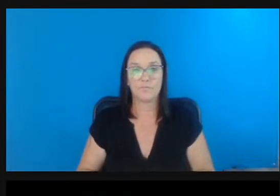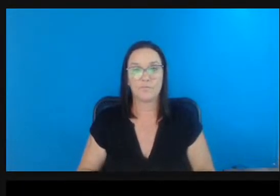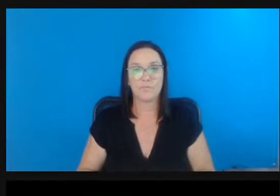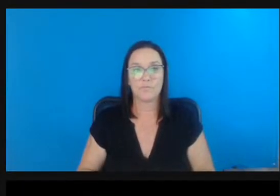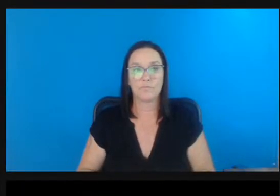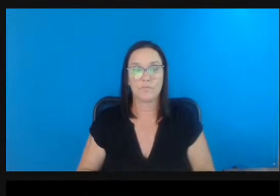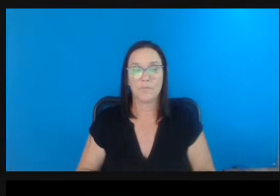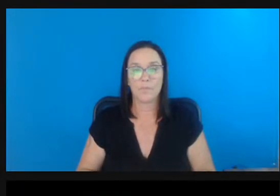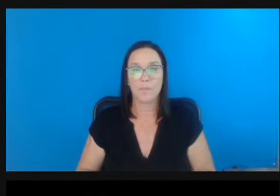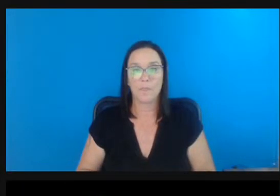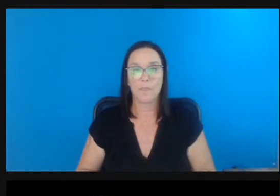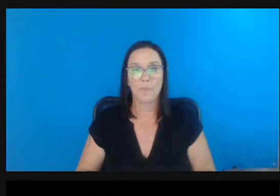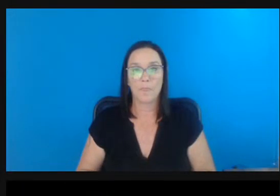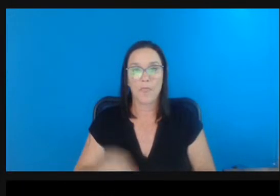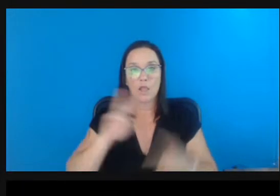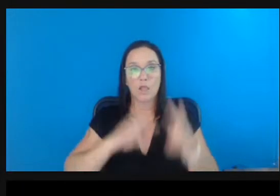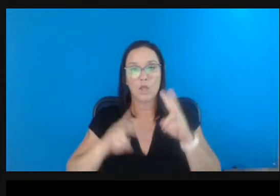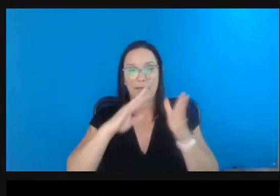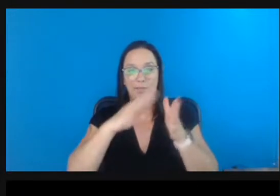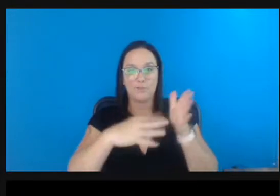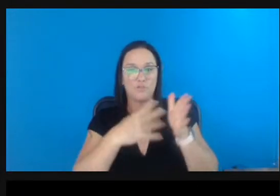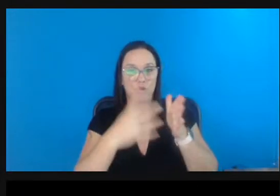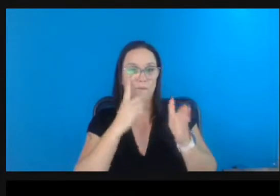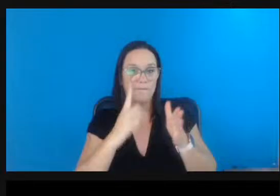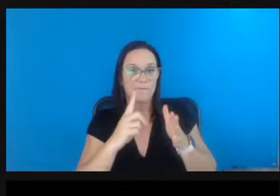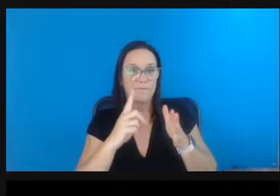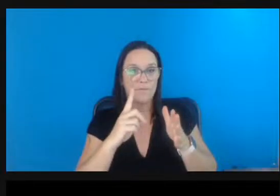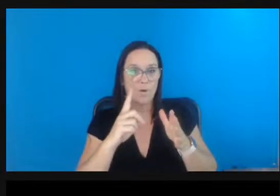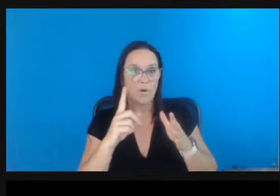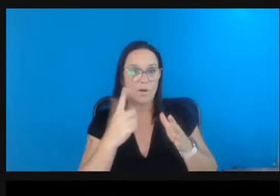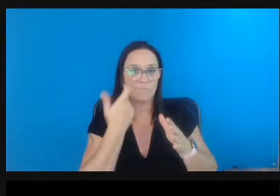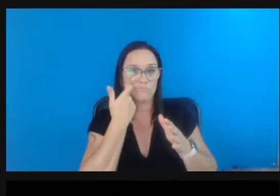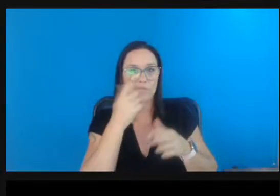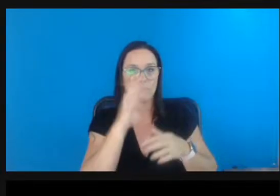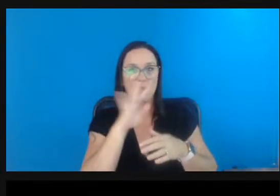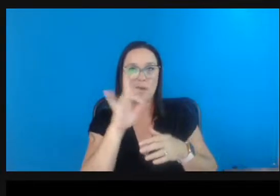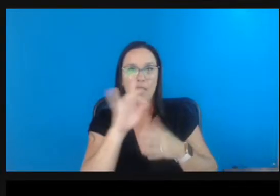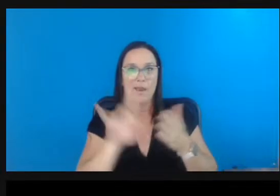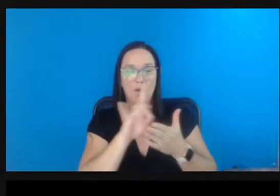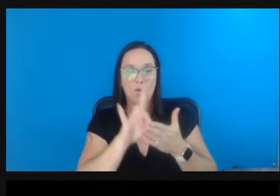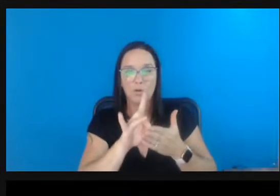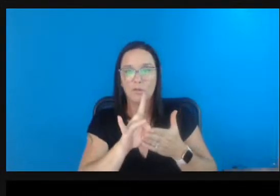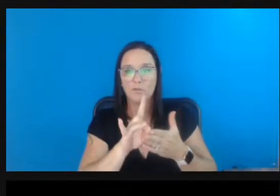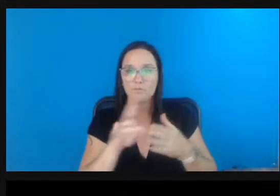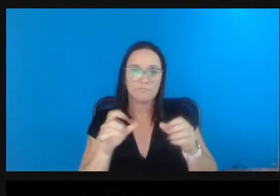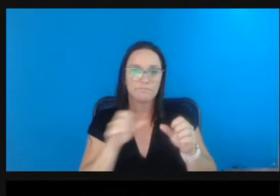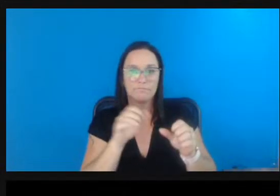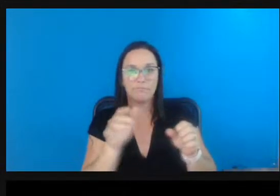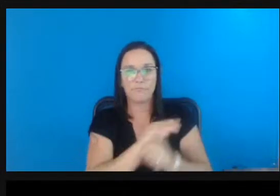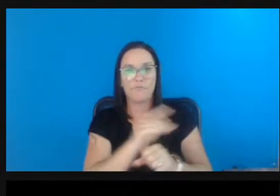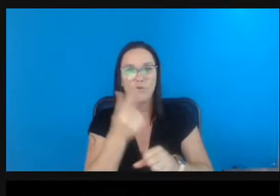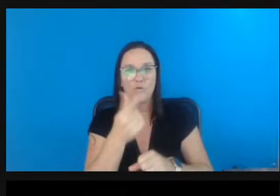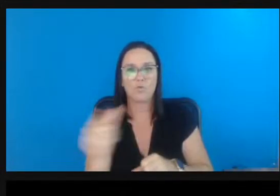the charts here for the last 48 hours, they've remained in the green that entire time, right